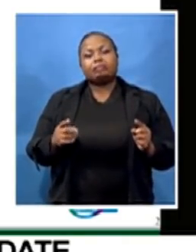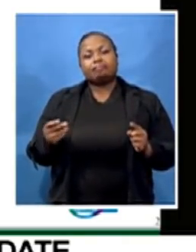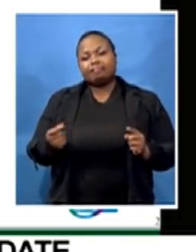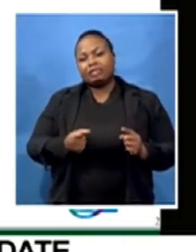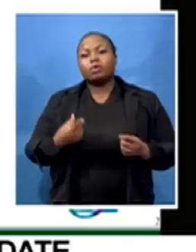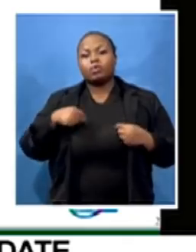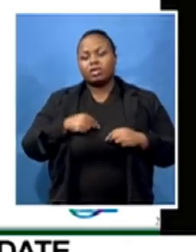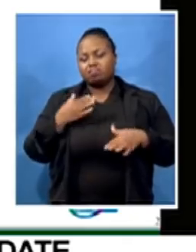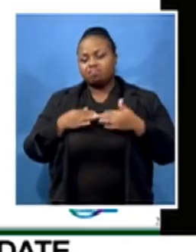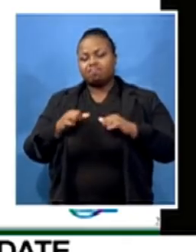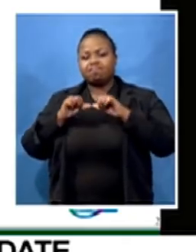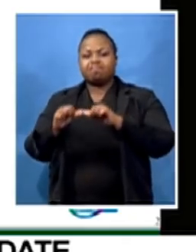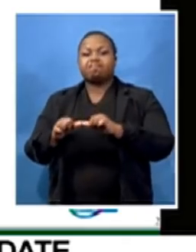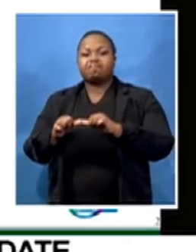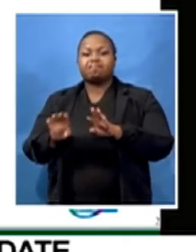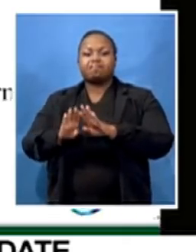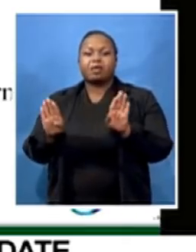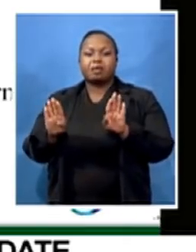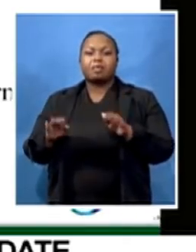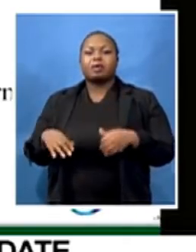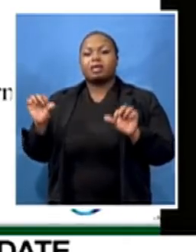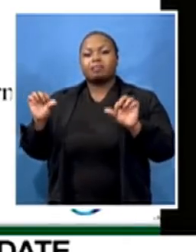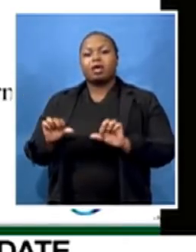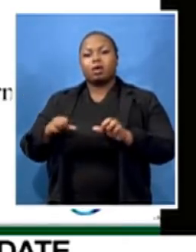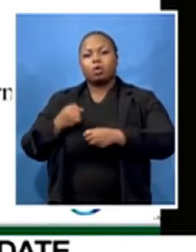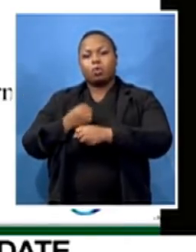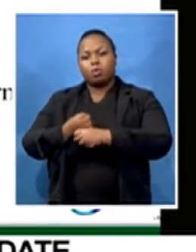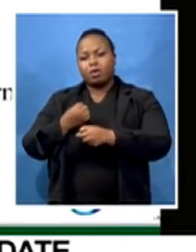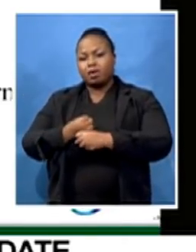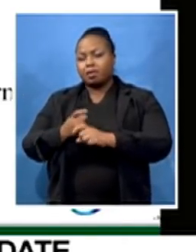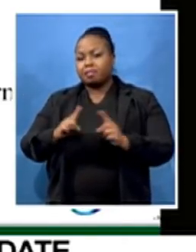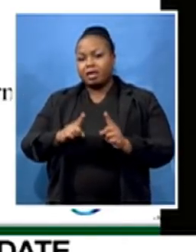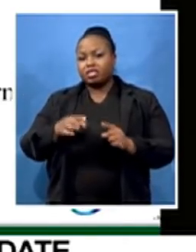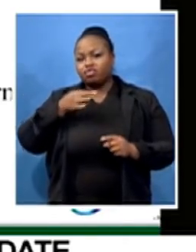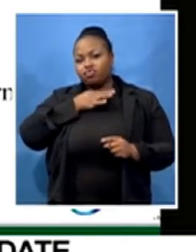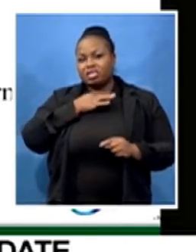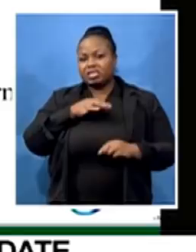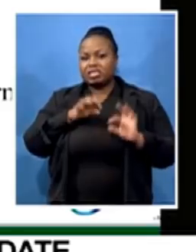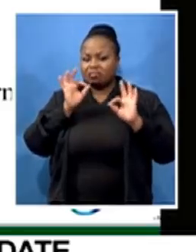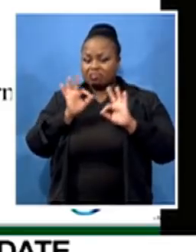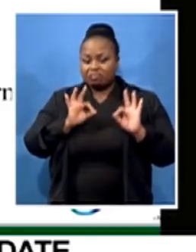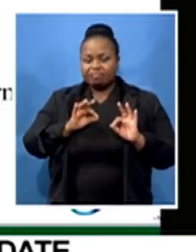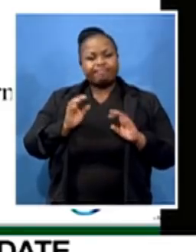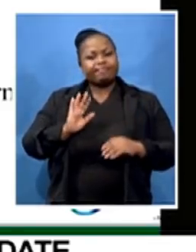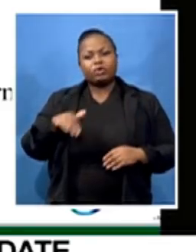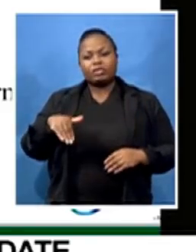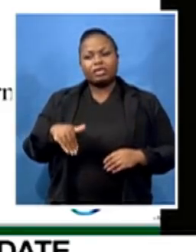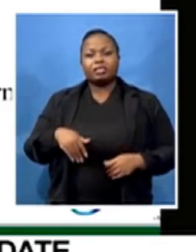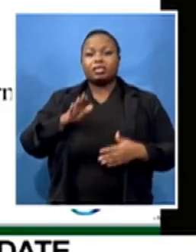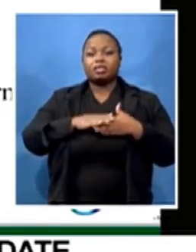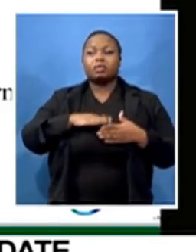though those situations have not arisen. The reason for it is because there's a problem